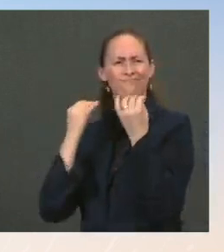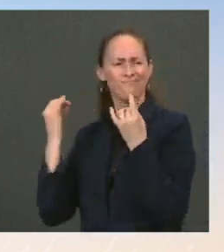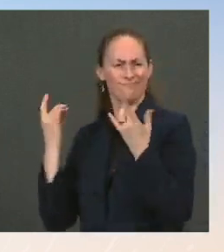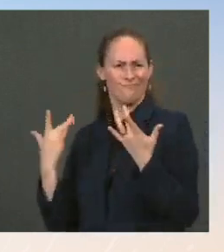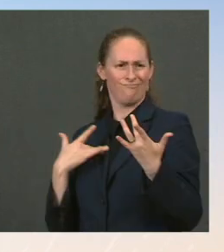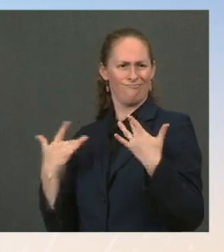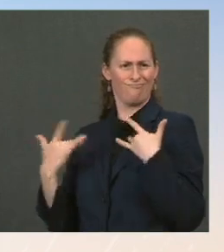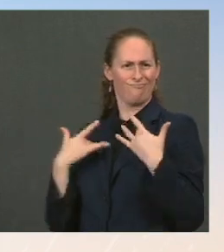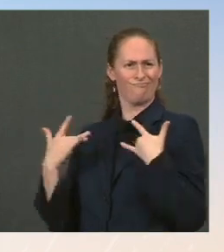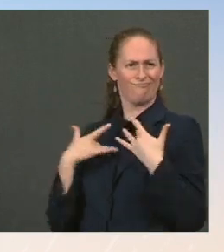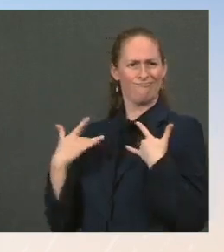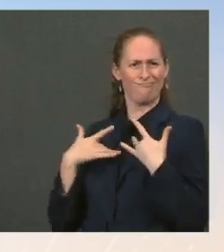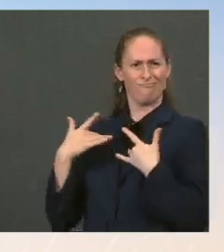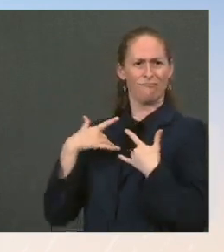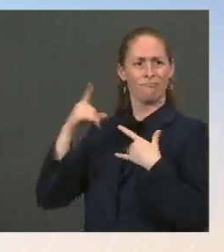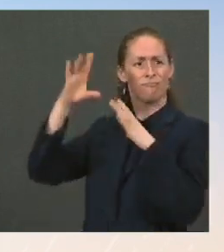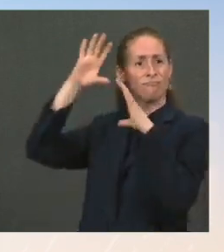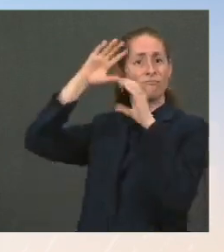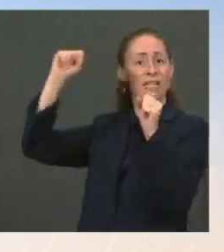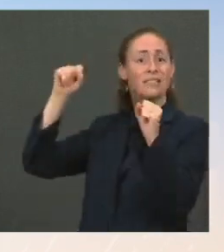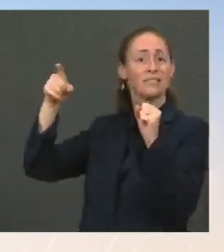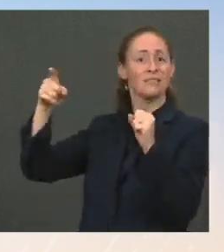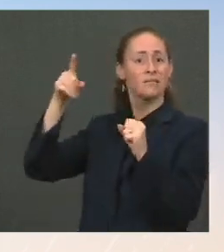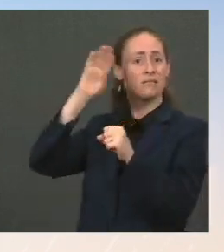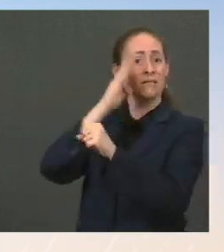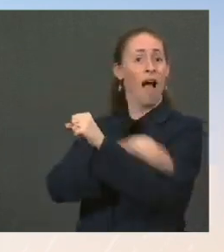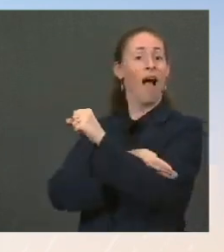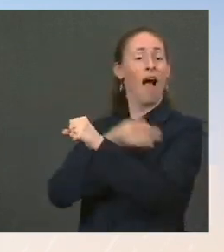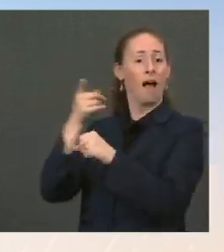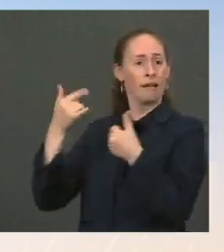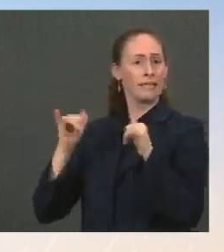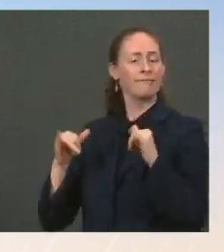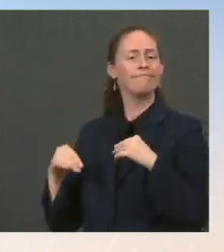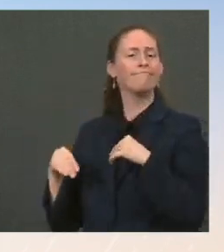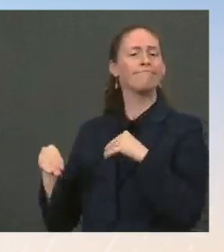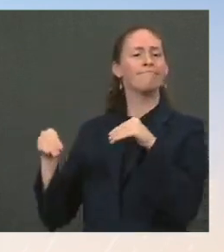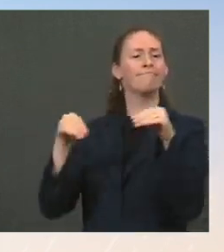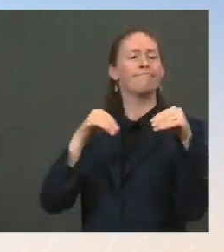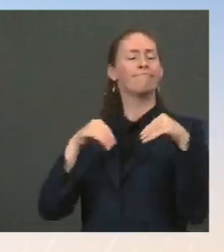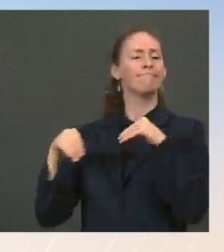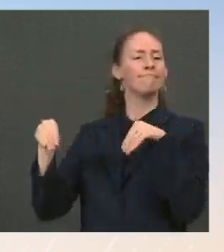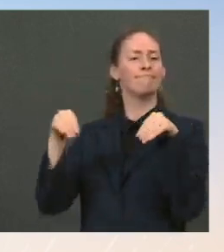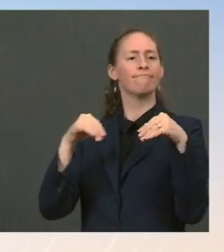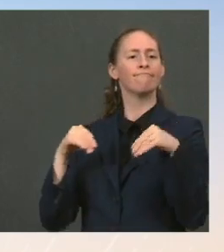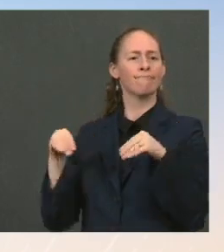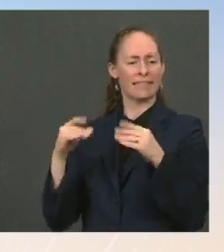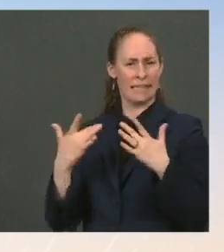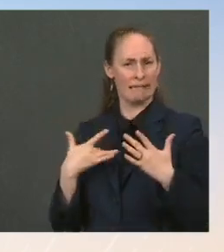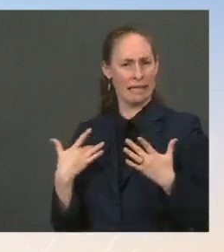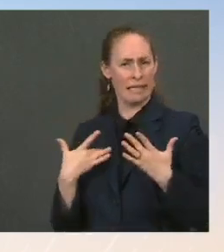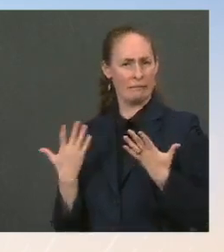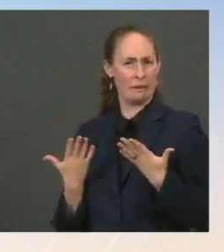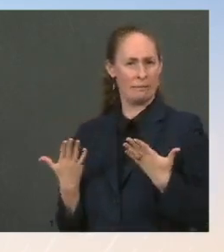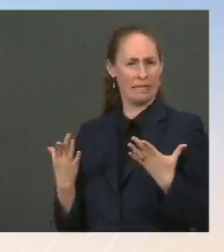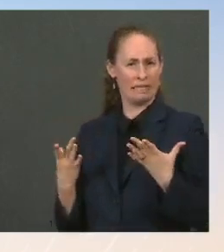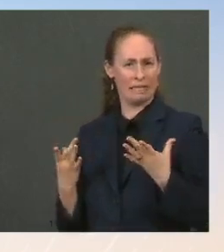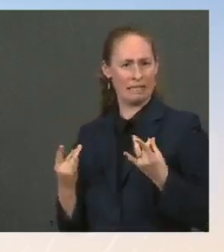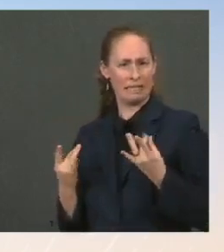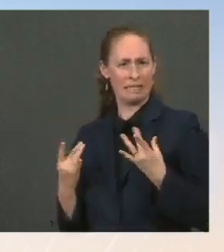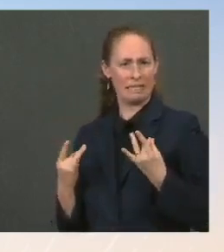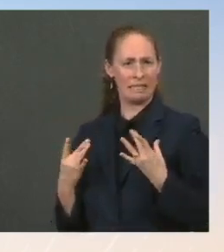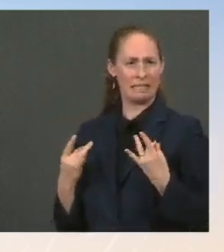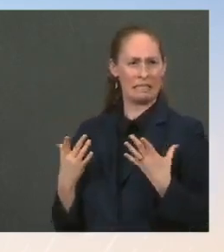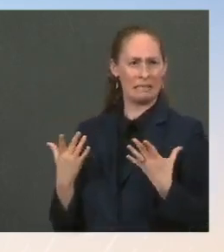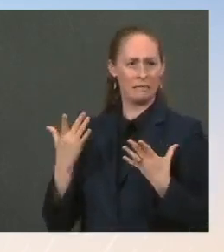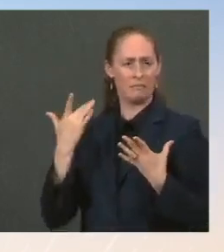selling art could potentially put the president in a situation where those who seek jobs either in this administration or favors from this